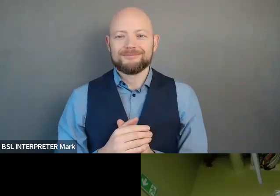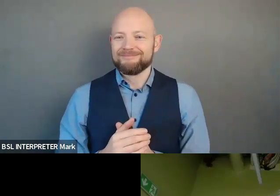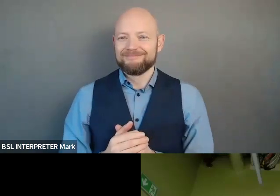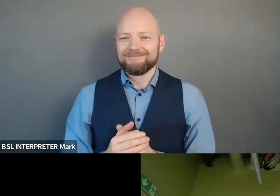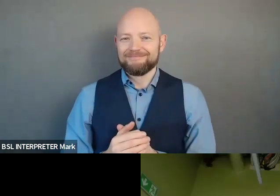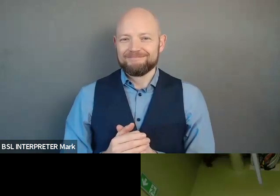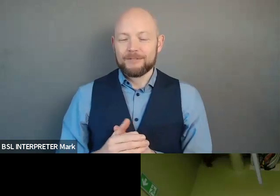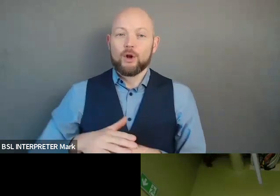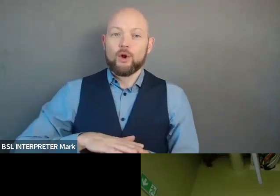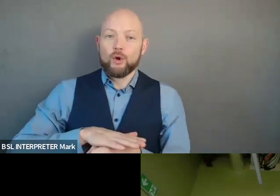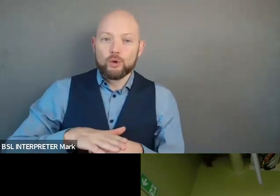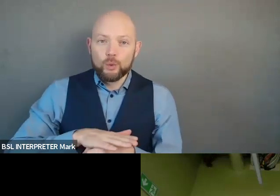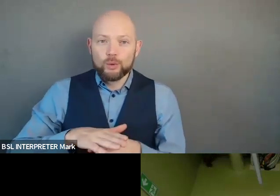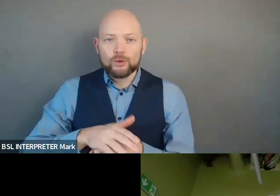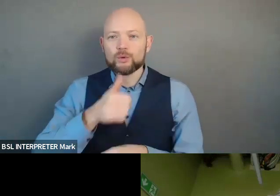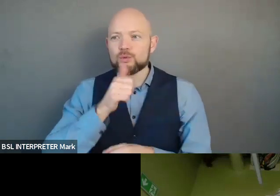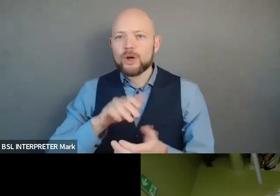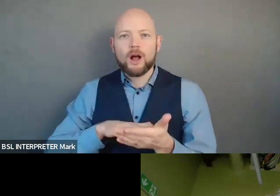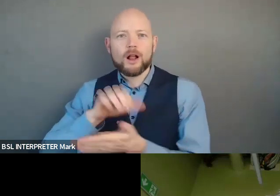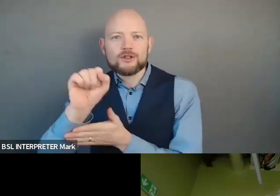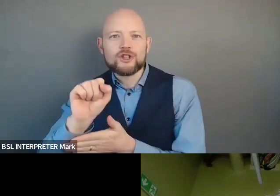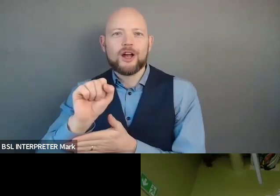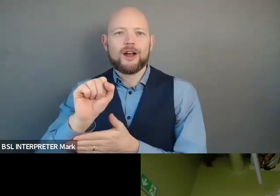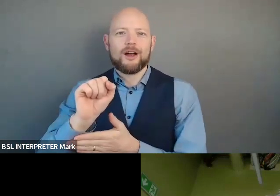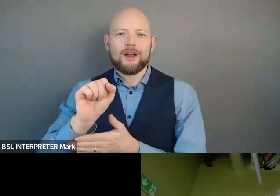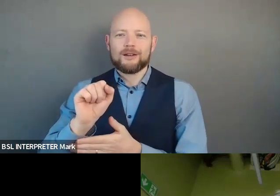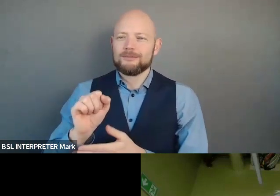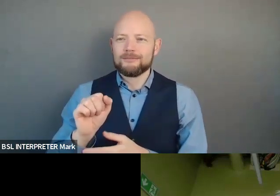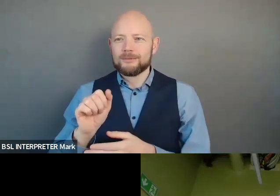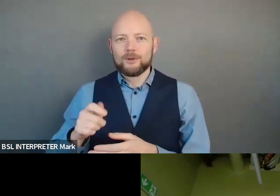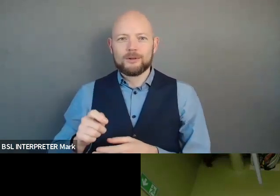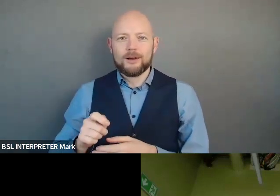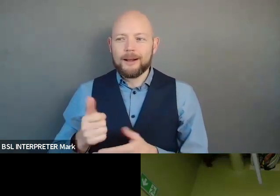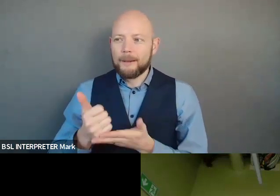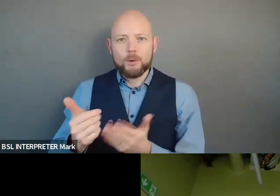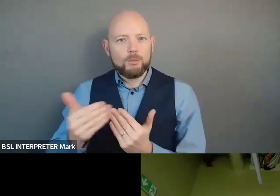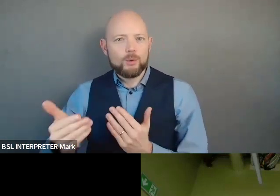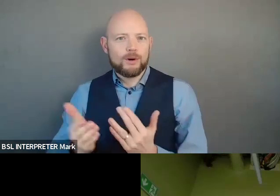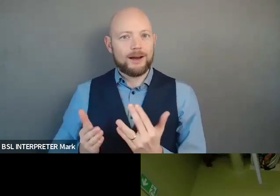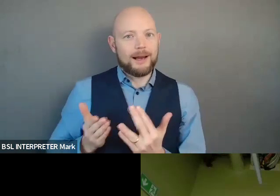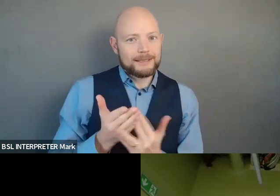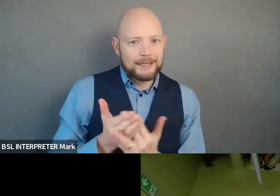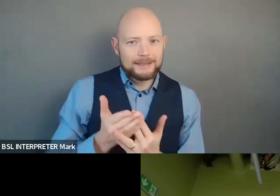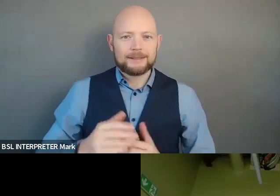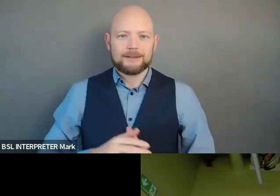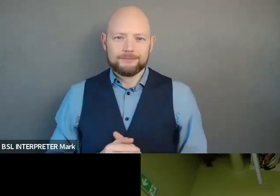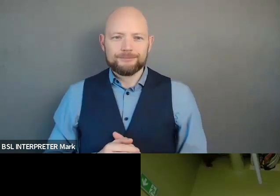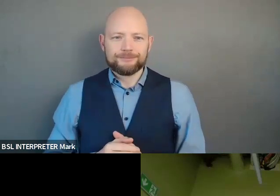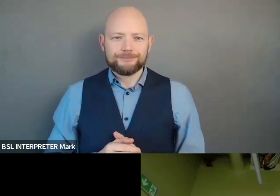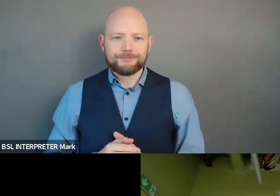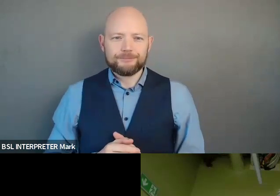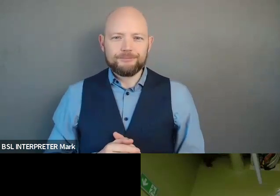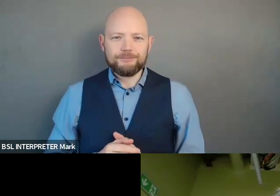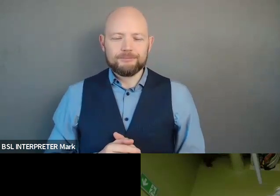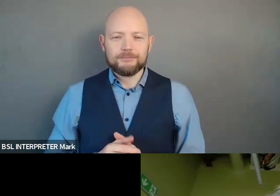access, LUCIA. This program is about fund networks which are based in places